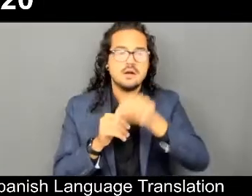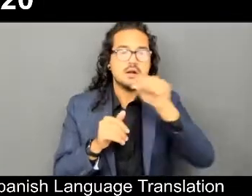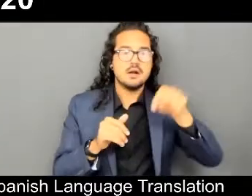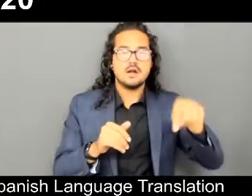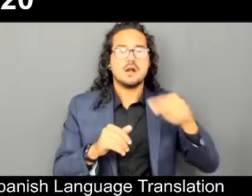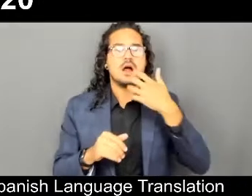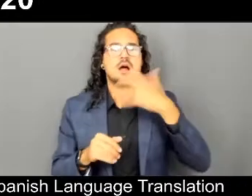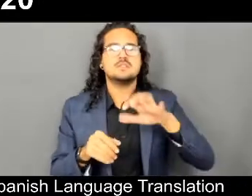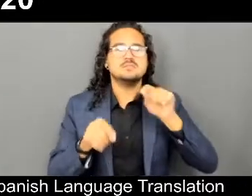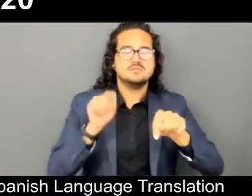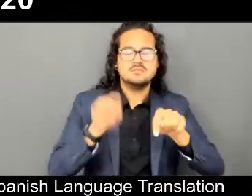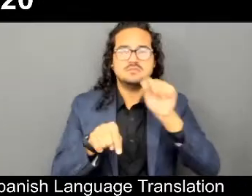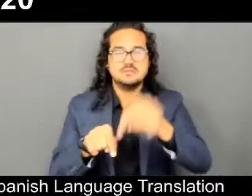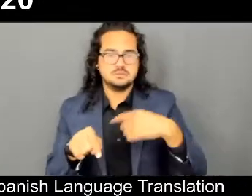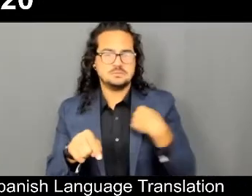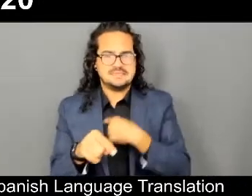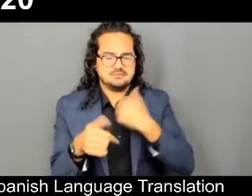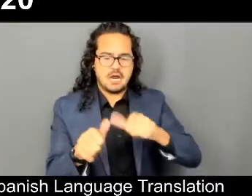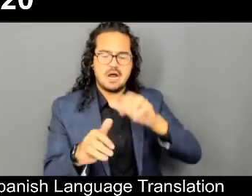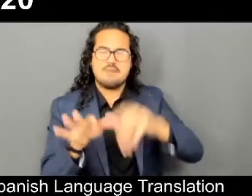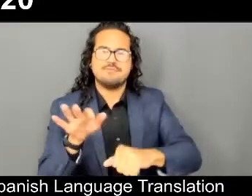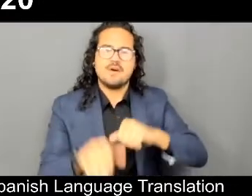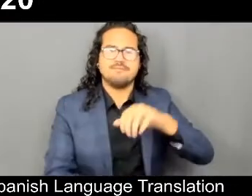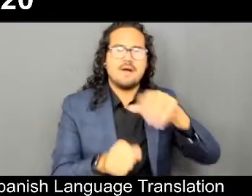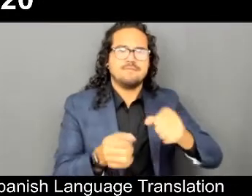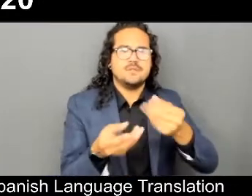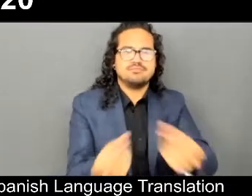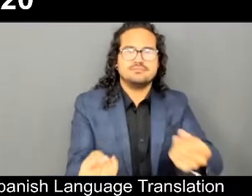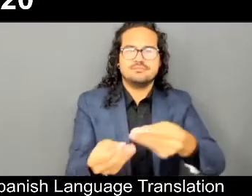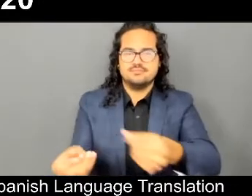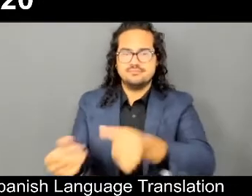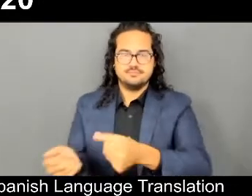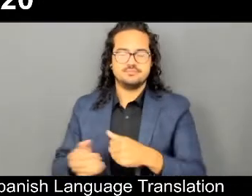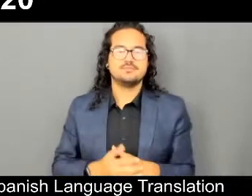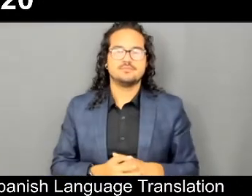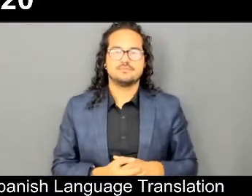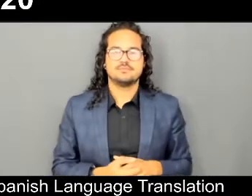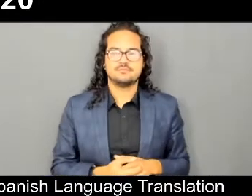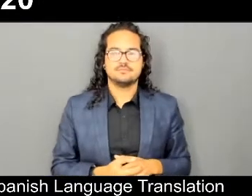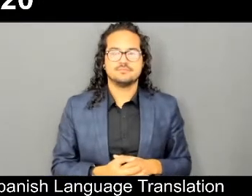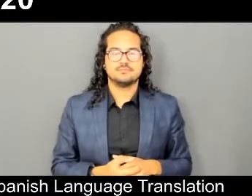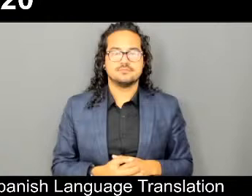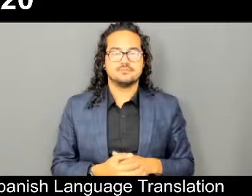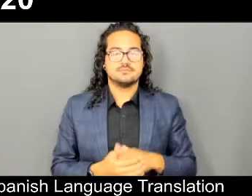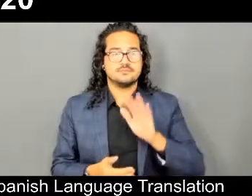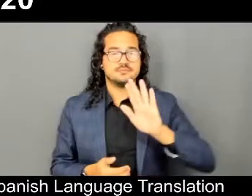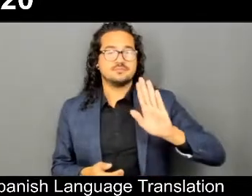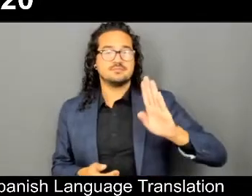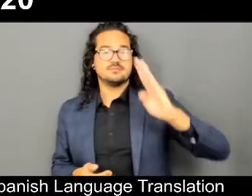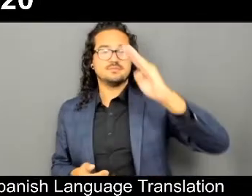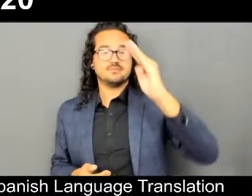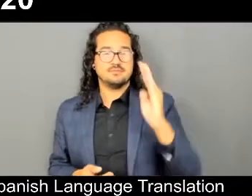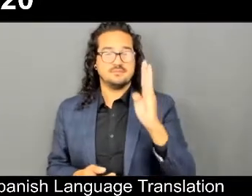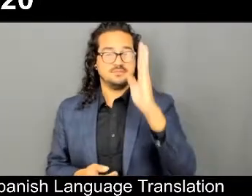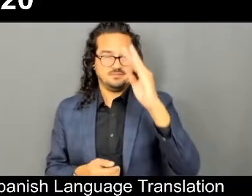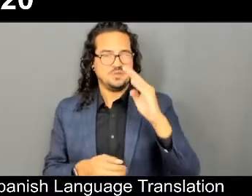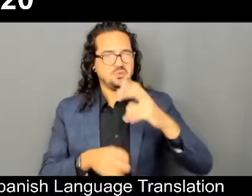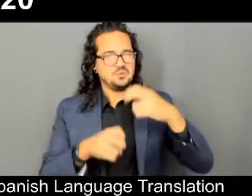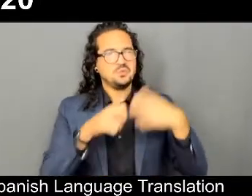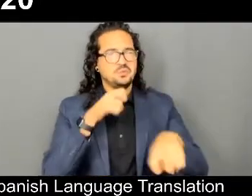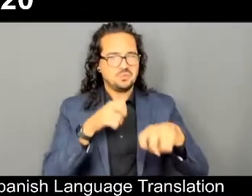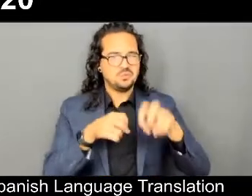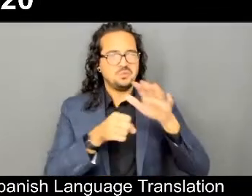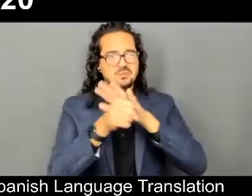there are some various different areas out here of these harder red blocks versus some purple blocks, and